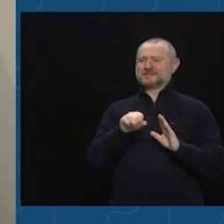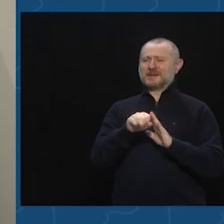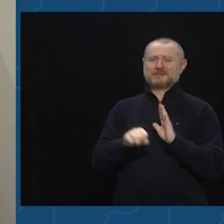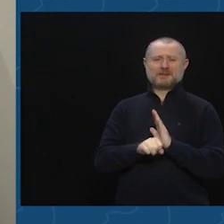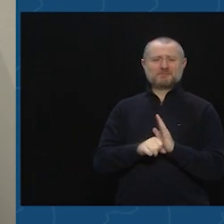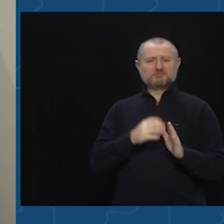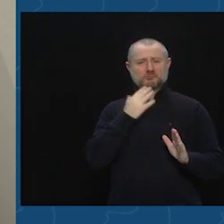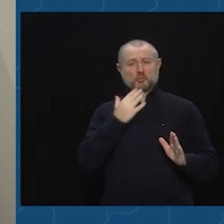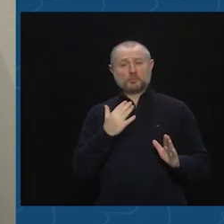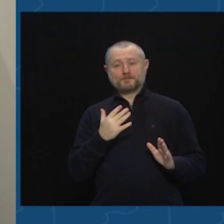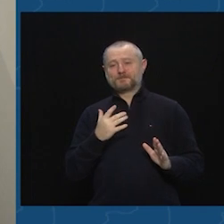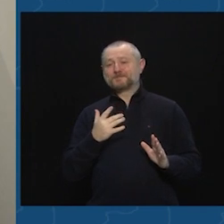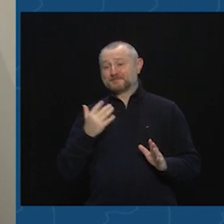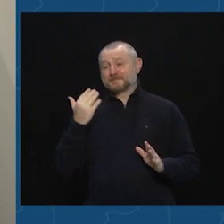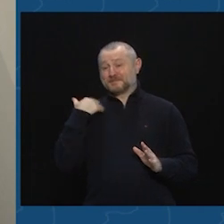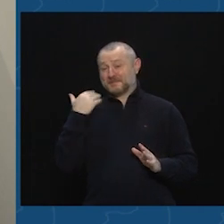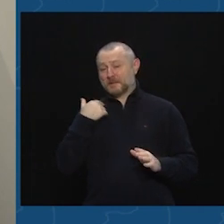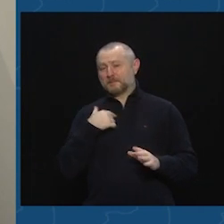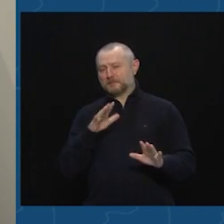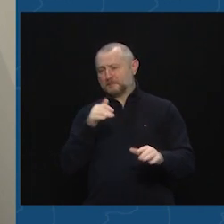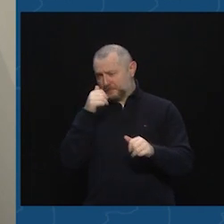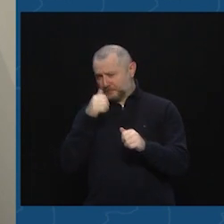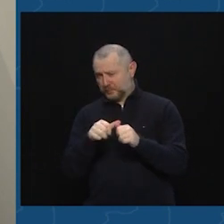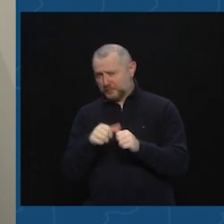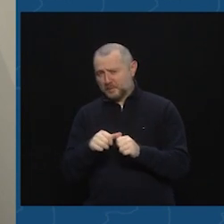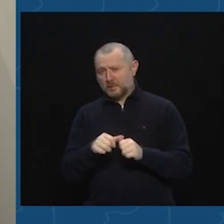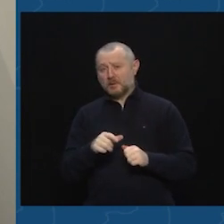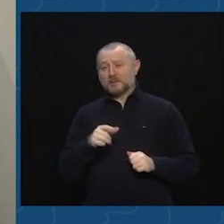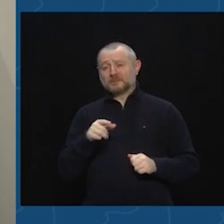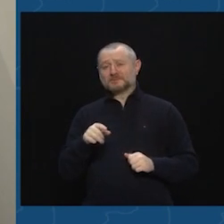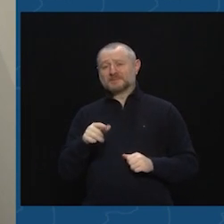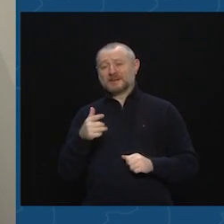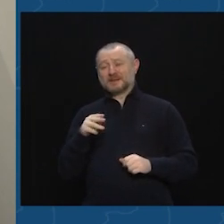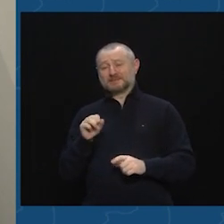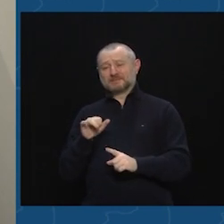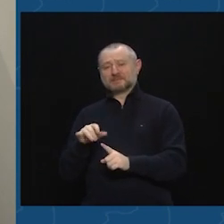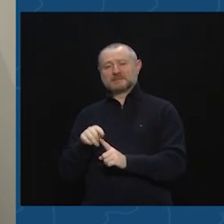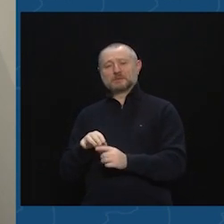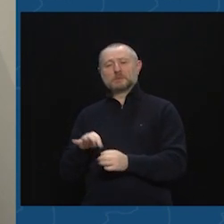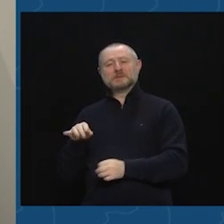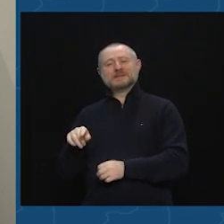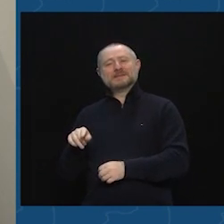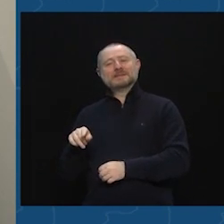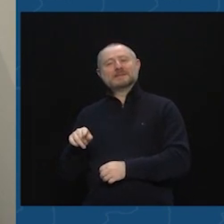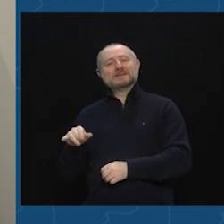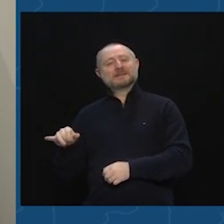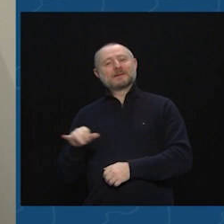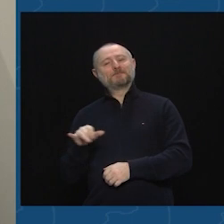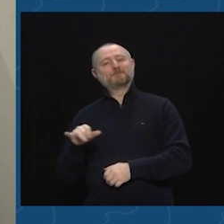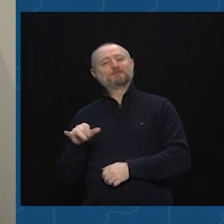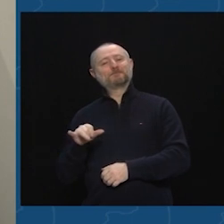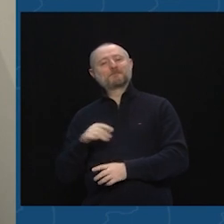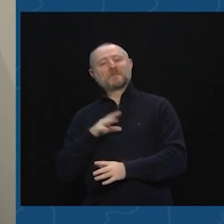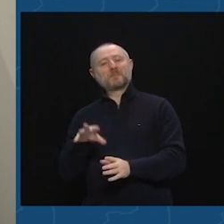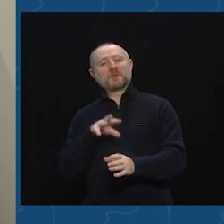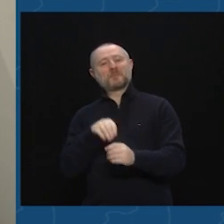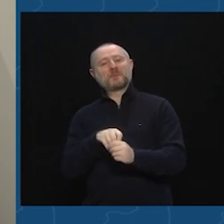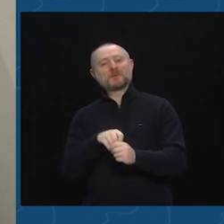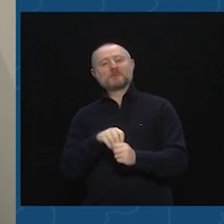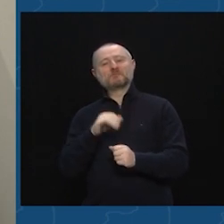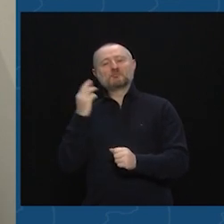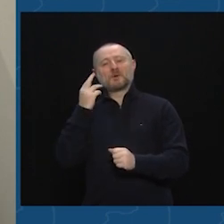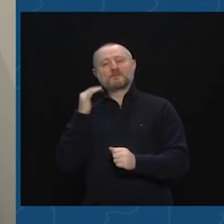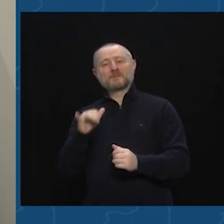of banning ghost guns here in the state of New York. And also, not just a law enforcement issue, but also